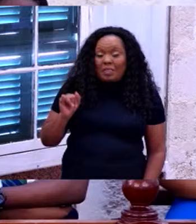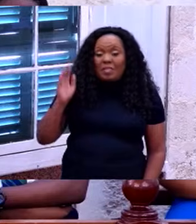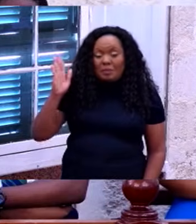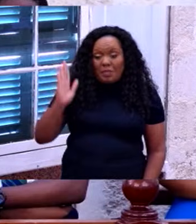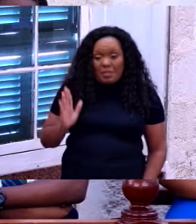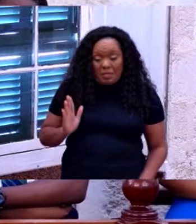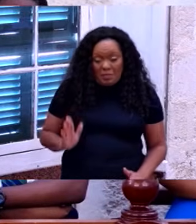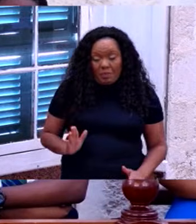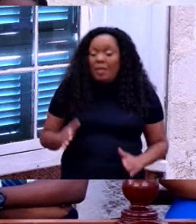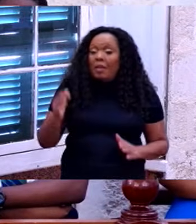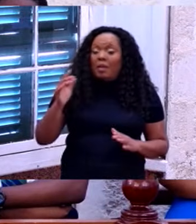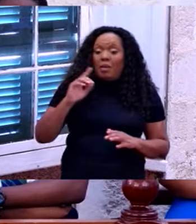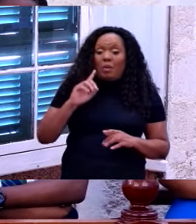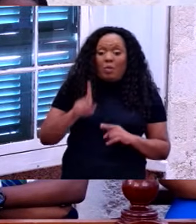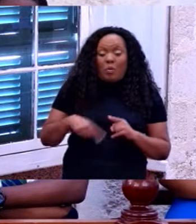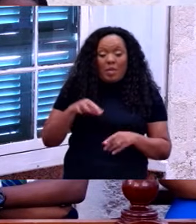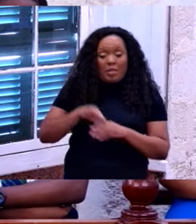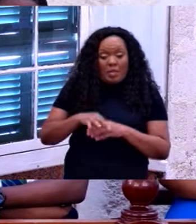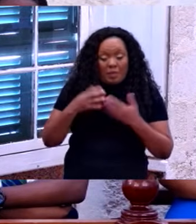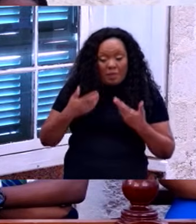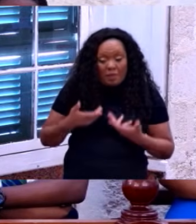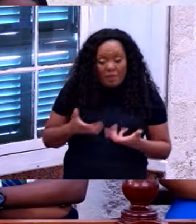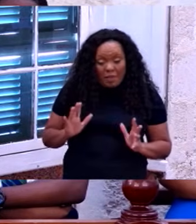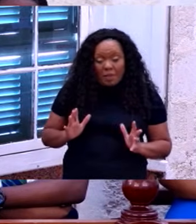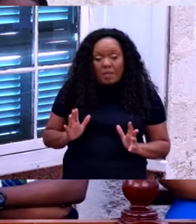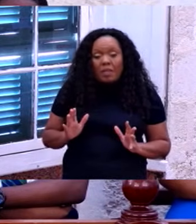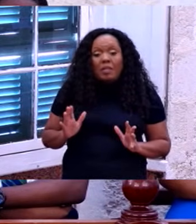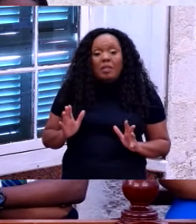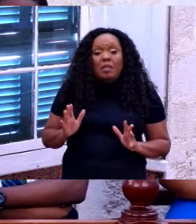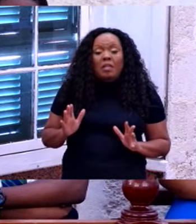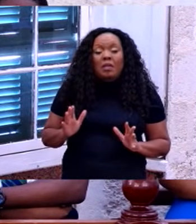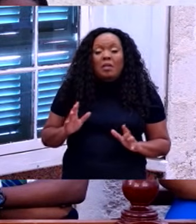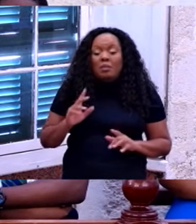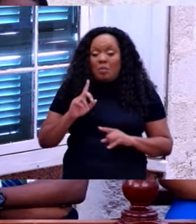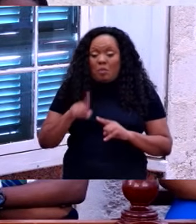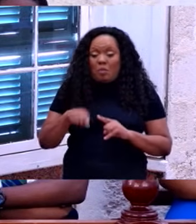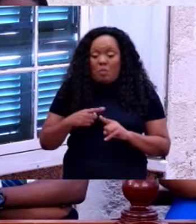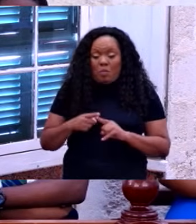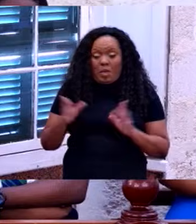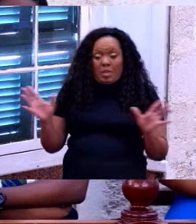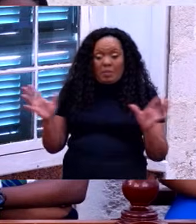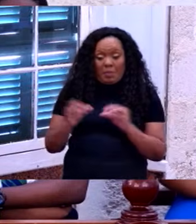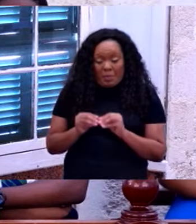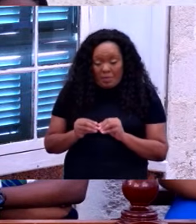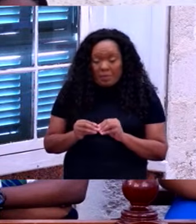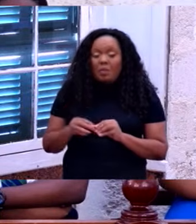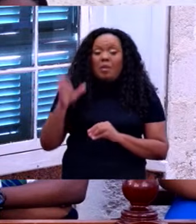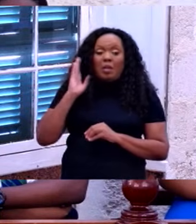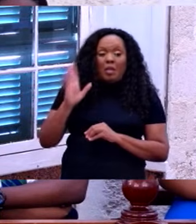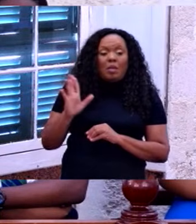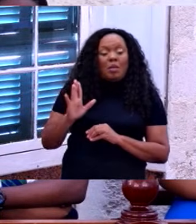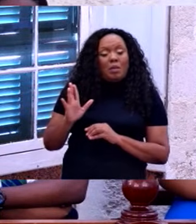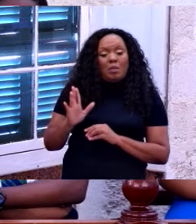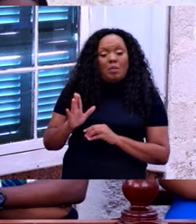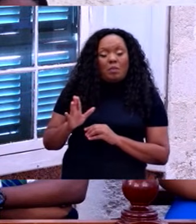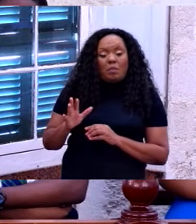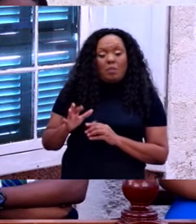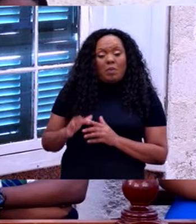election, and before it proceeds to the dispatch of any other business, it shall elect a person to be the Speaker of